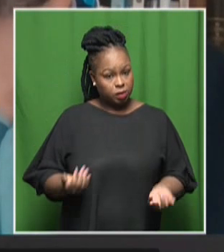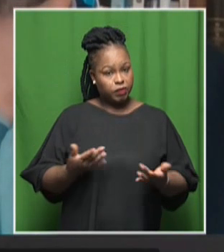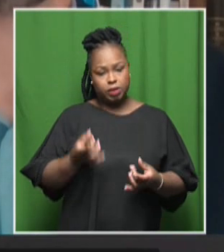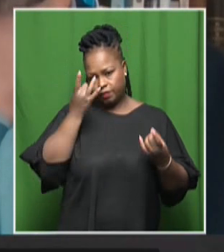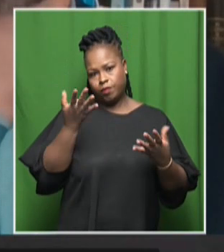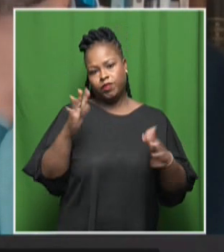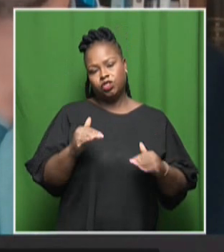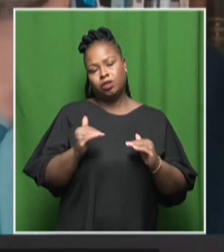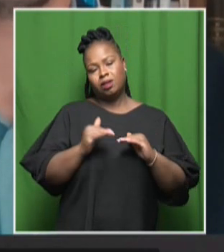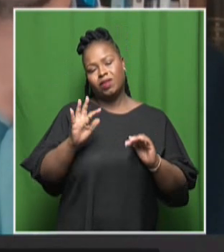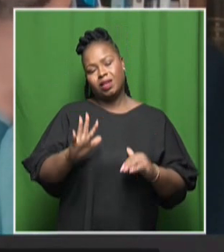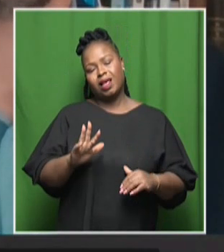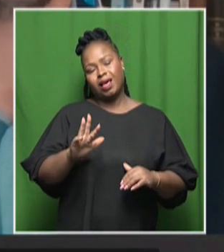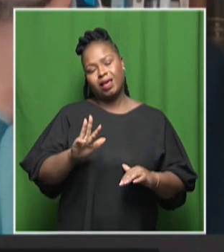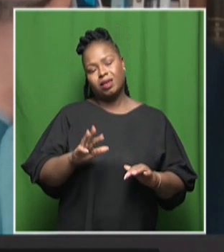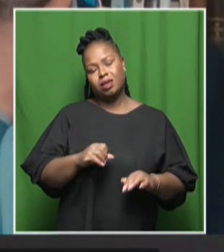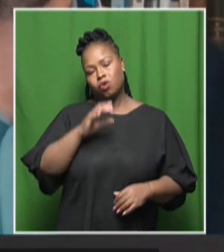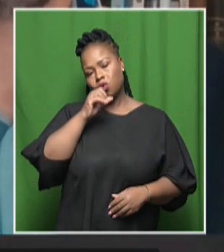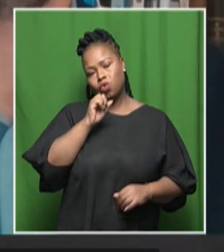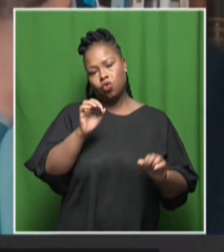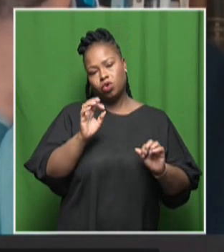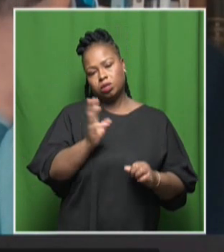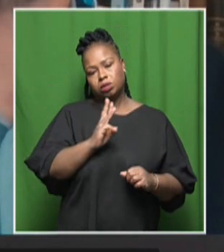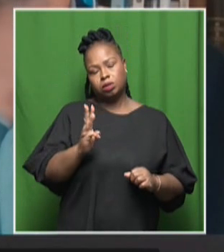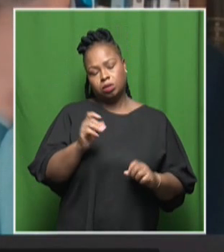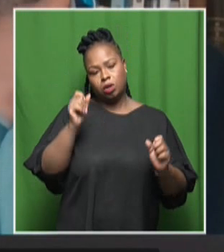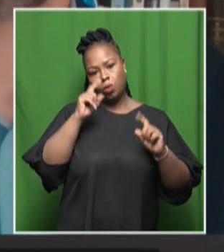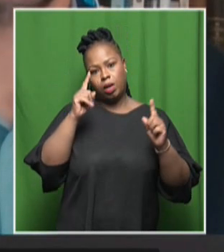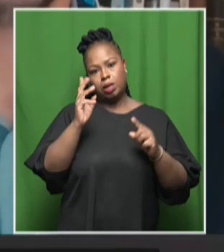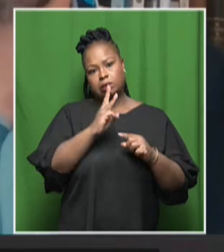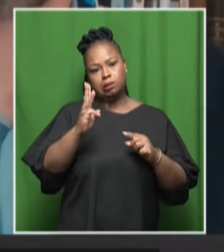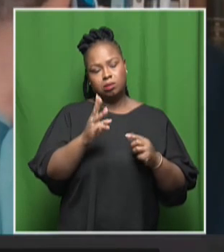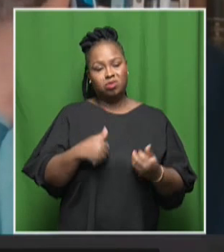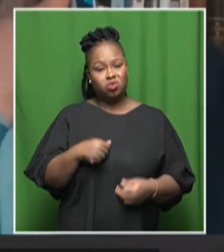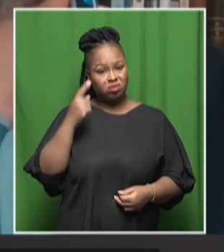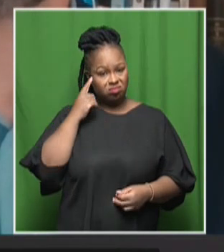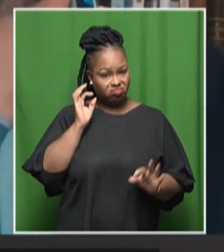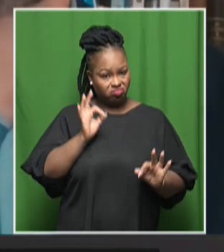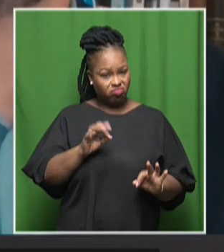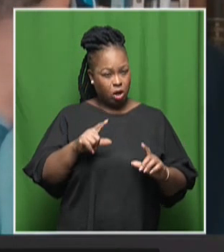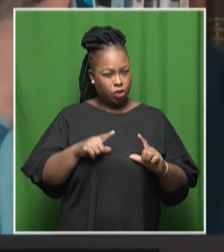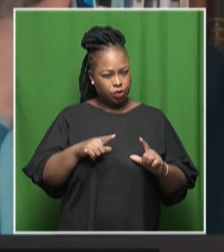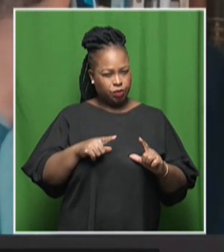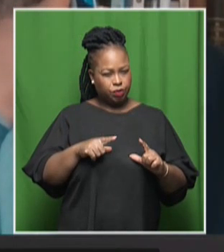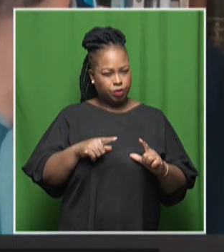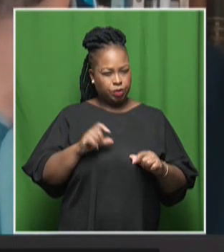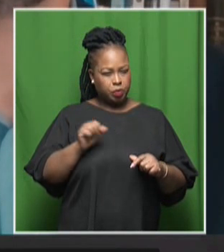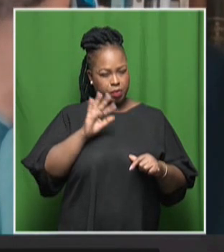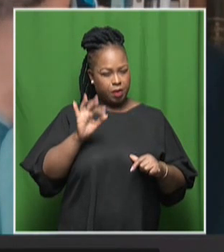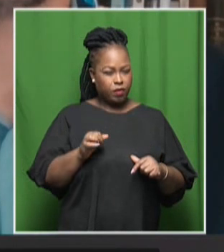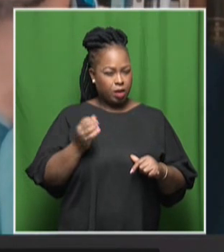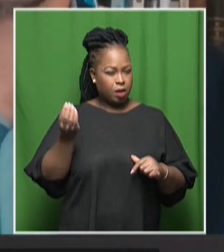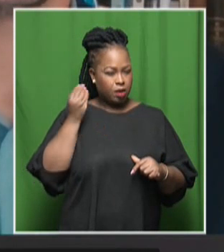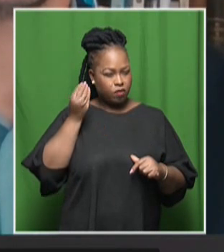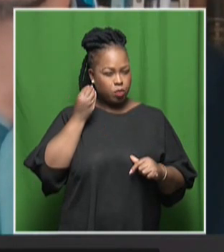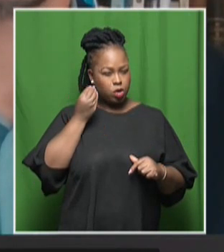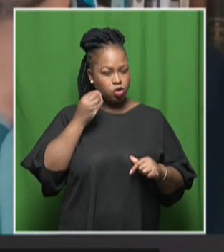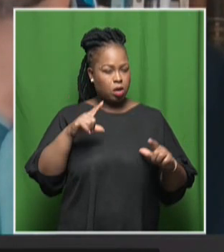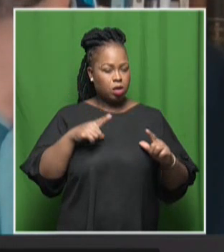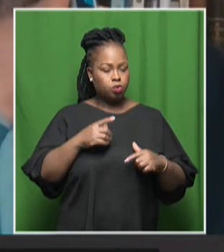issued that level 9 orange warning. And so are we in good nick as South Africa as far as